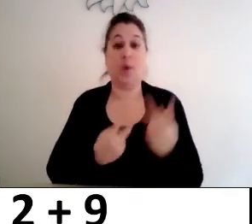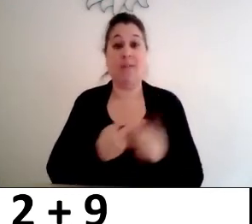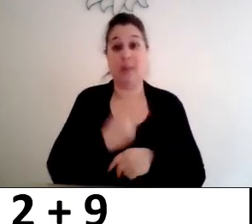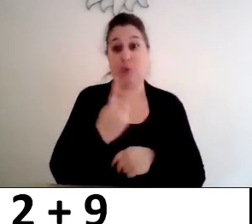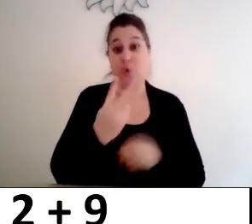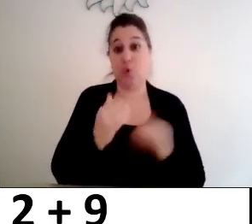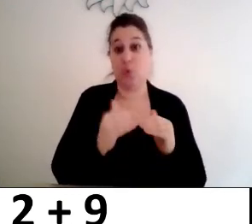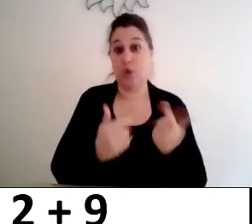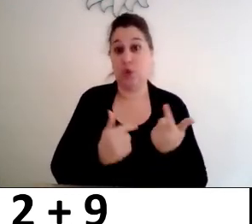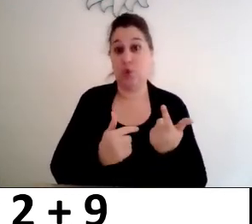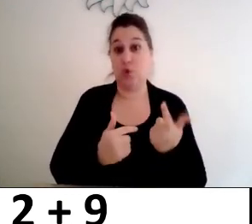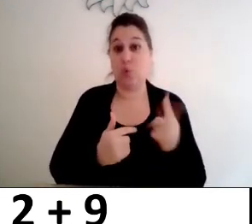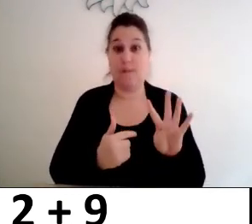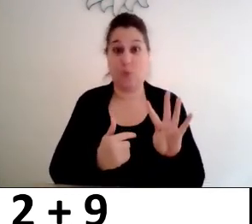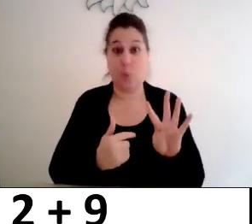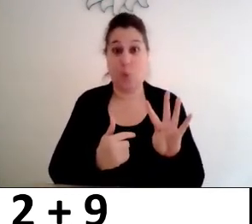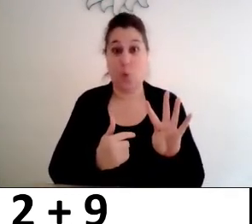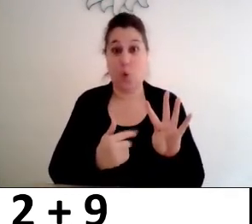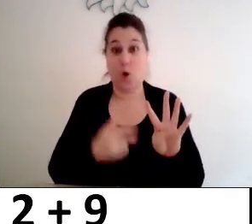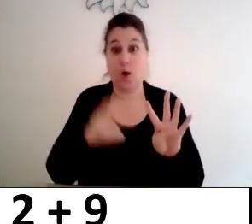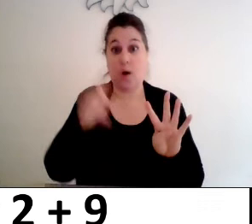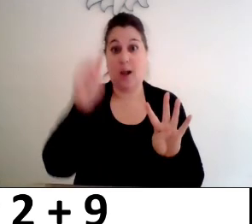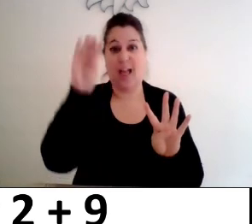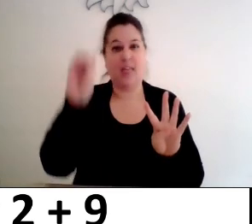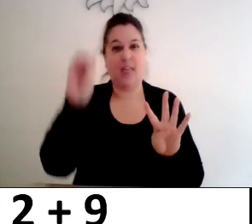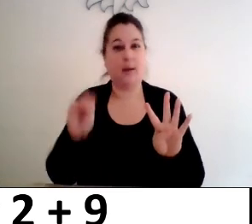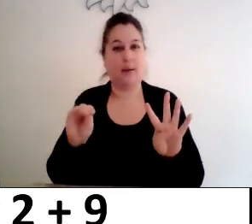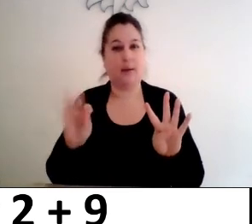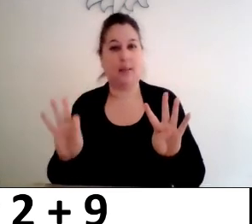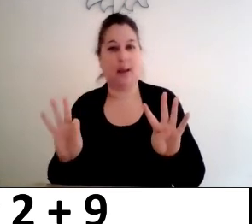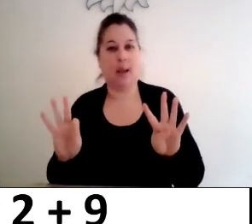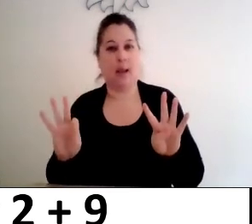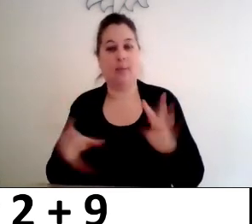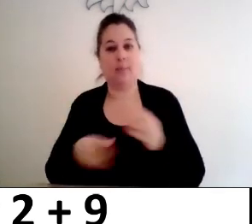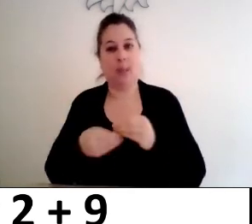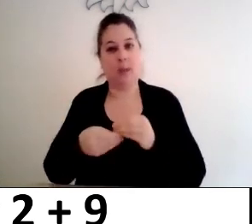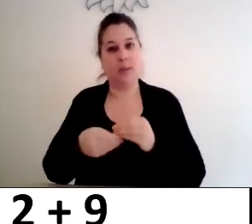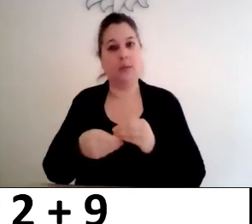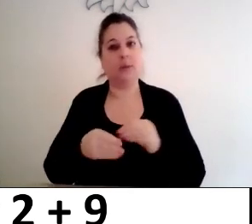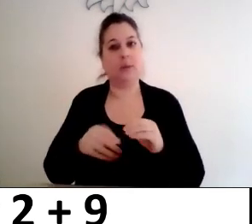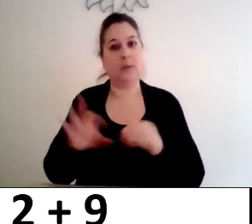so I can add those. So that makes 33.